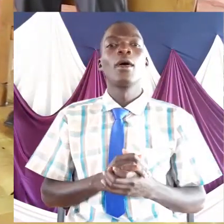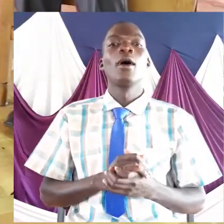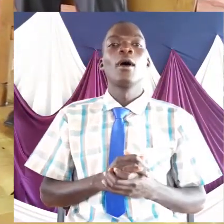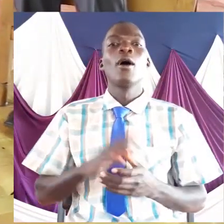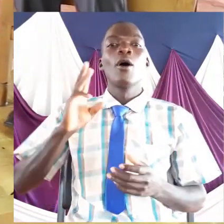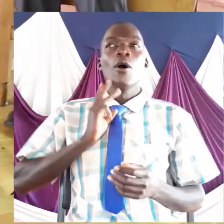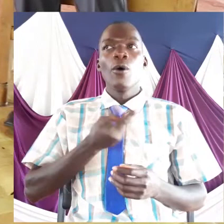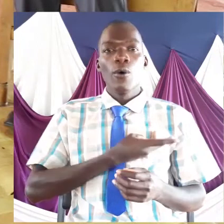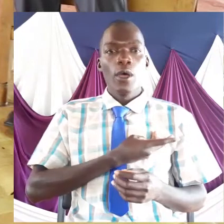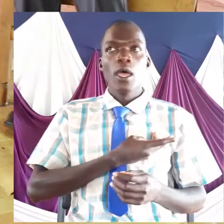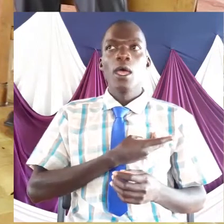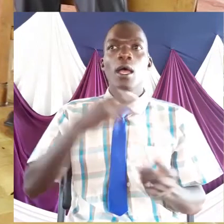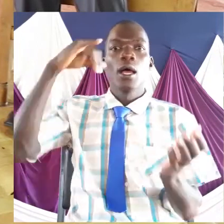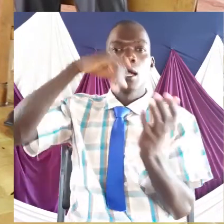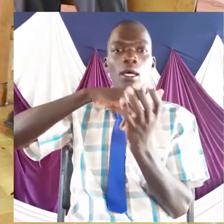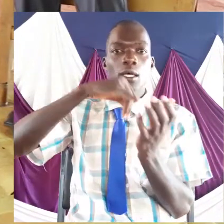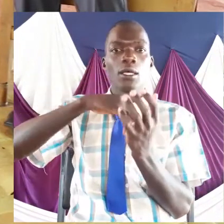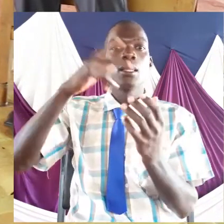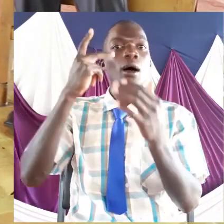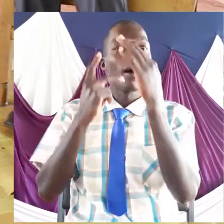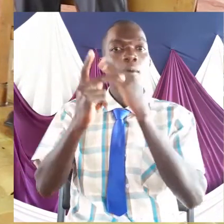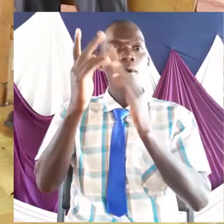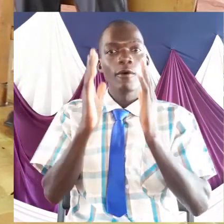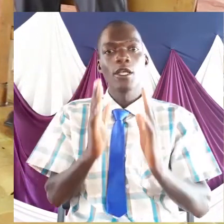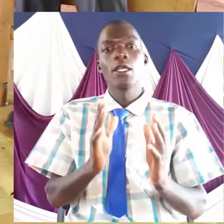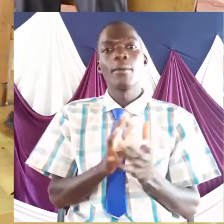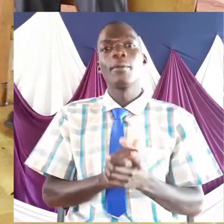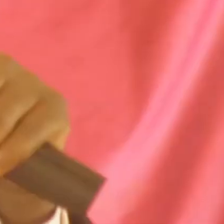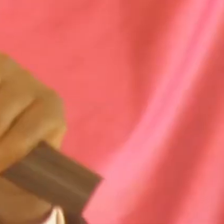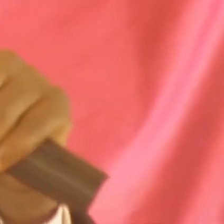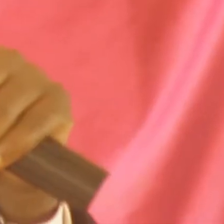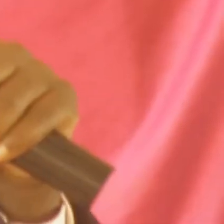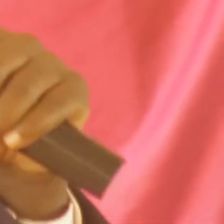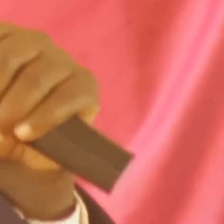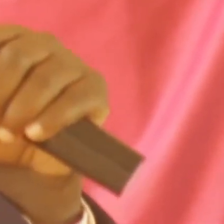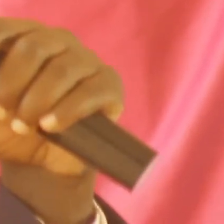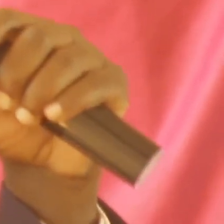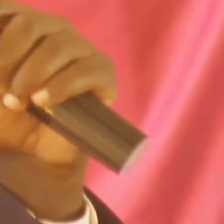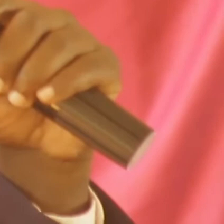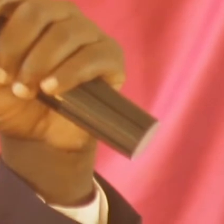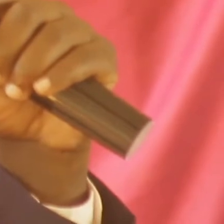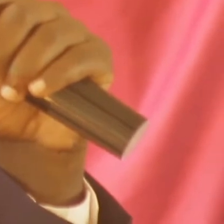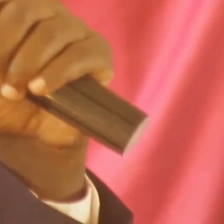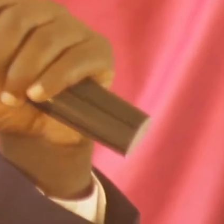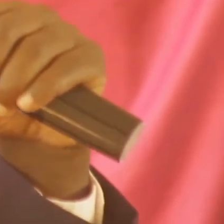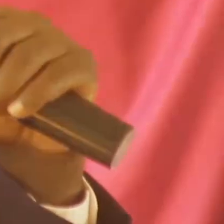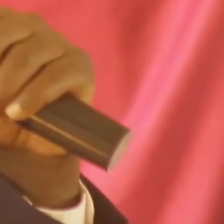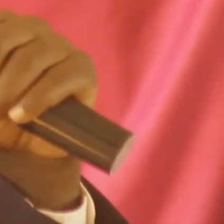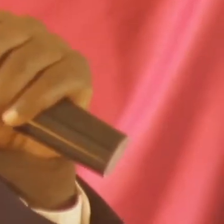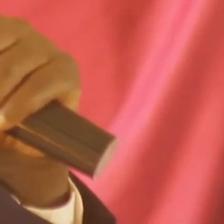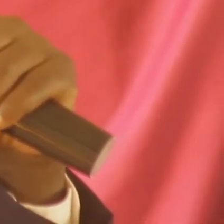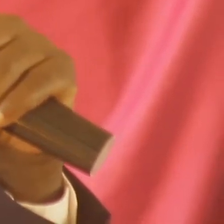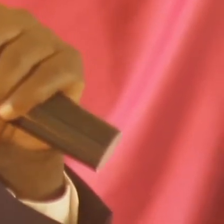We are included in prophecy, mm-hmm. and some of the aspects of the prophecy that were given to